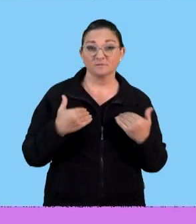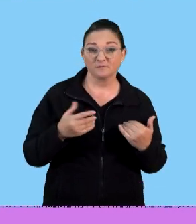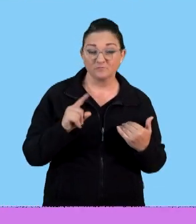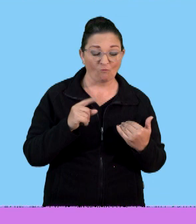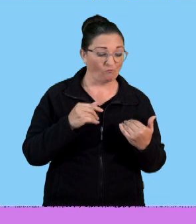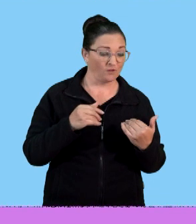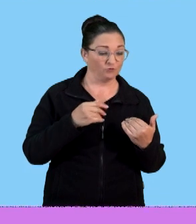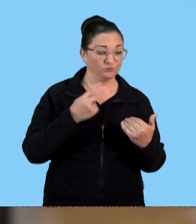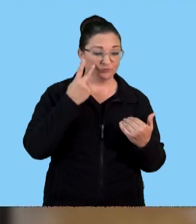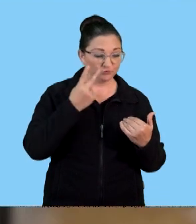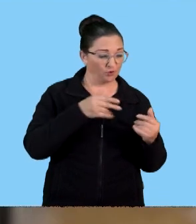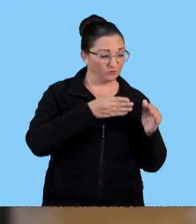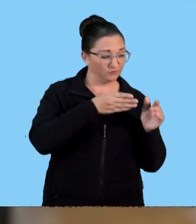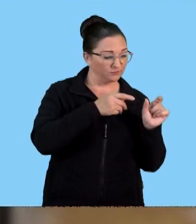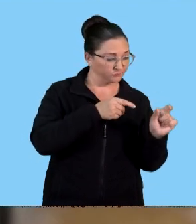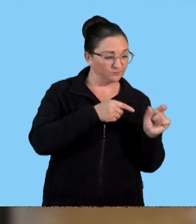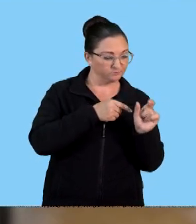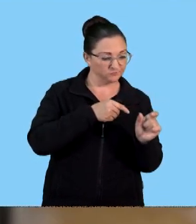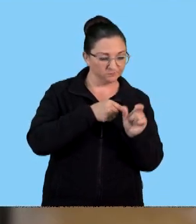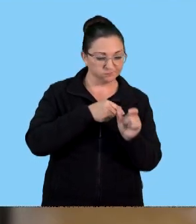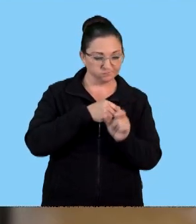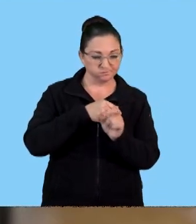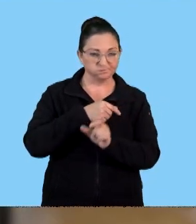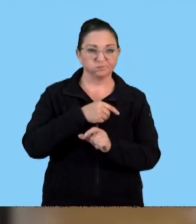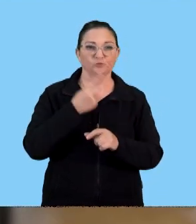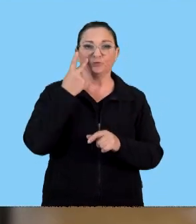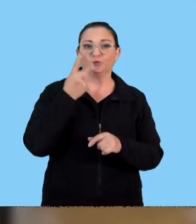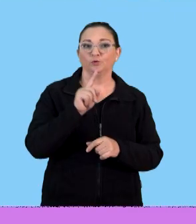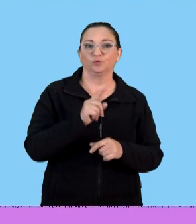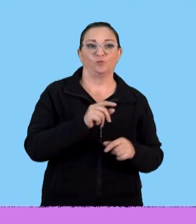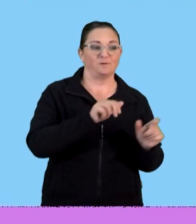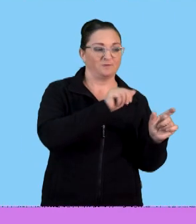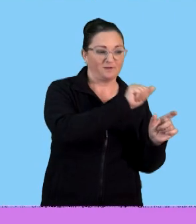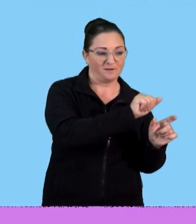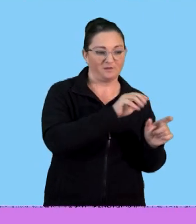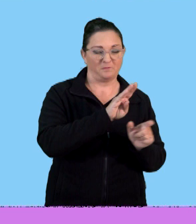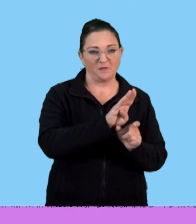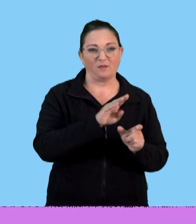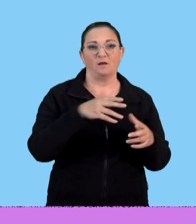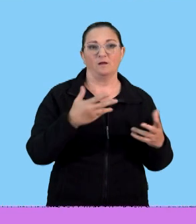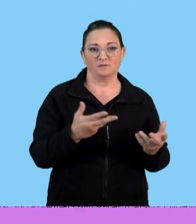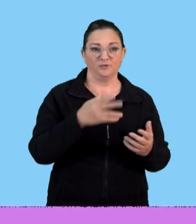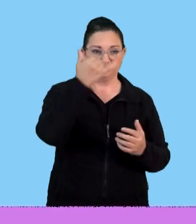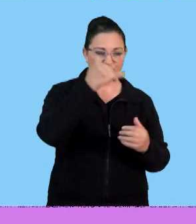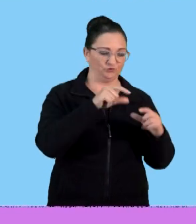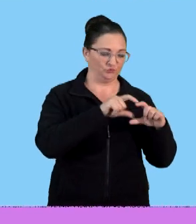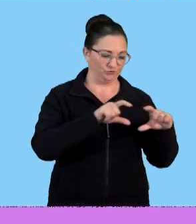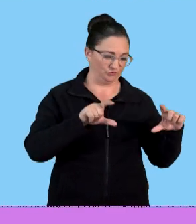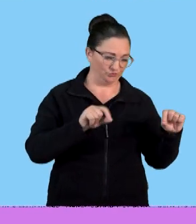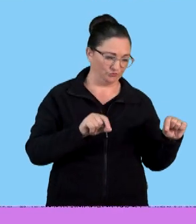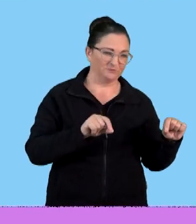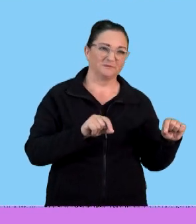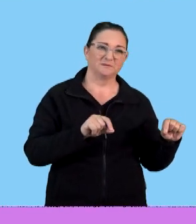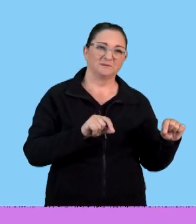Remember, we've started off by looking at the dimensions. Each millimeter, we looked at the labeling as well. A and B, and we then